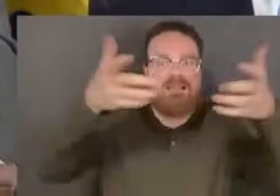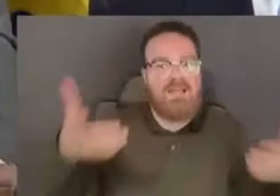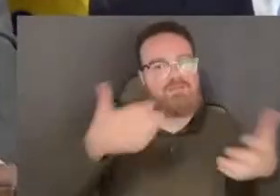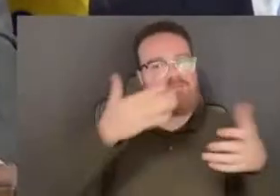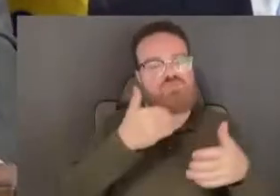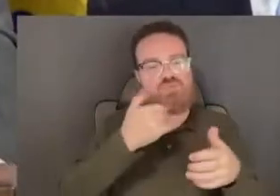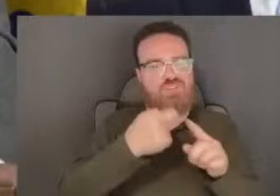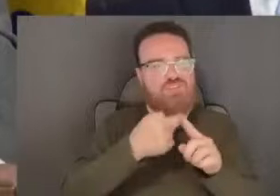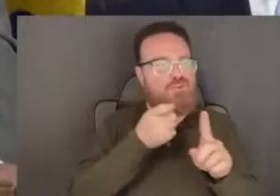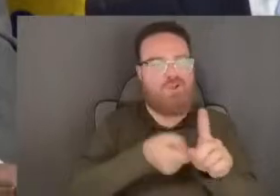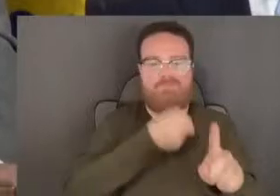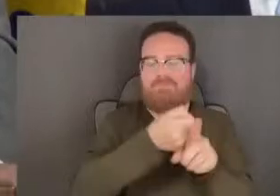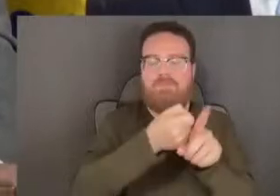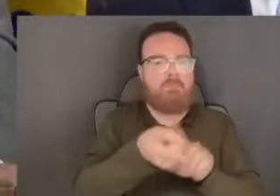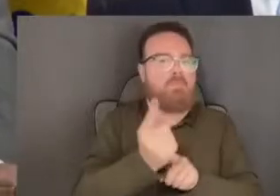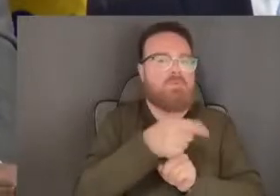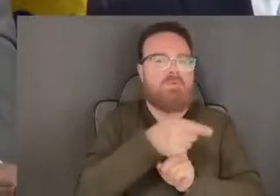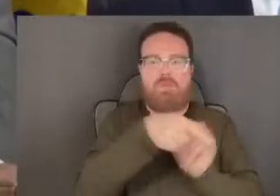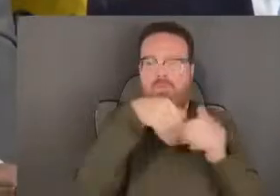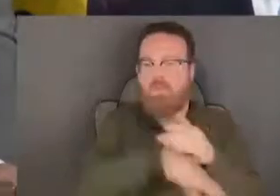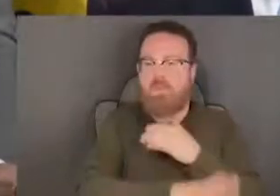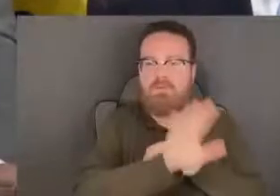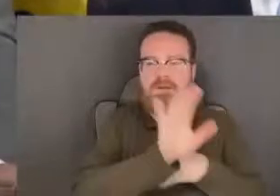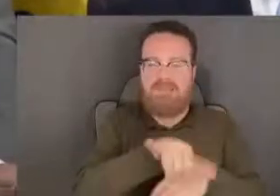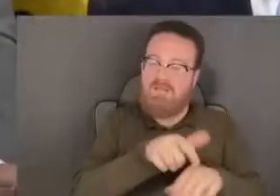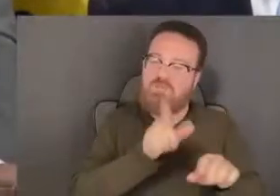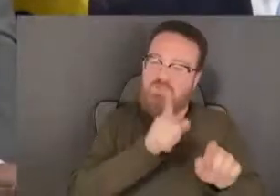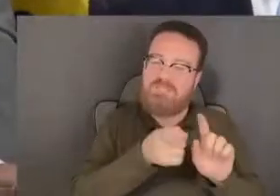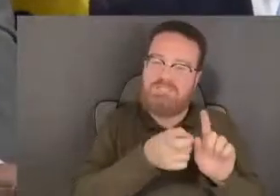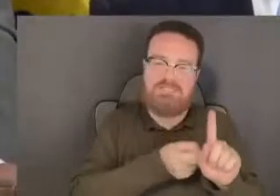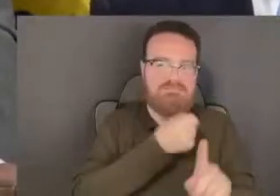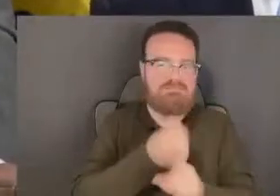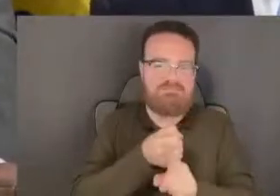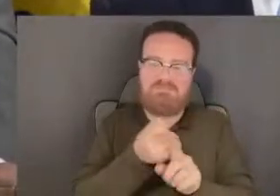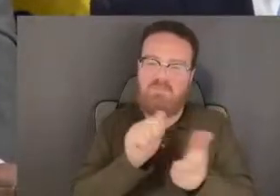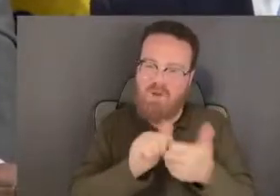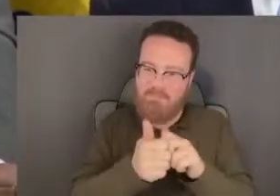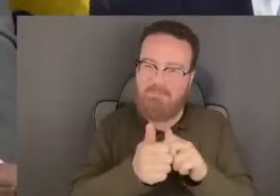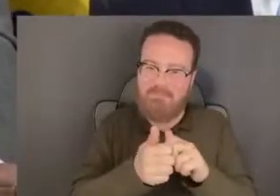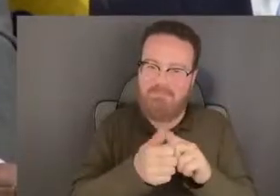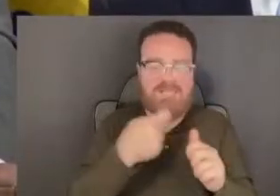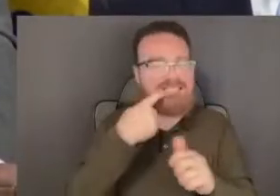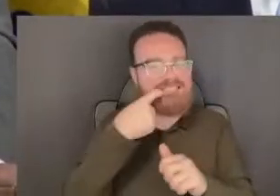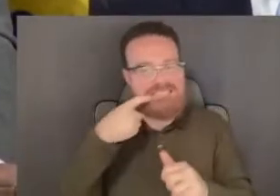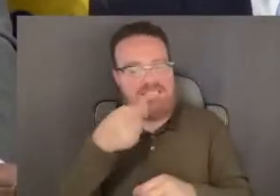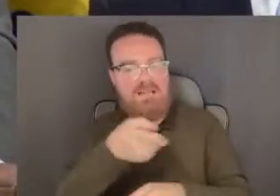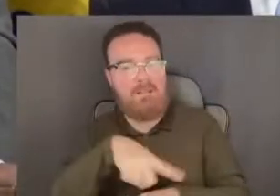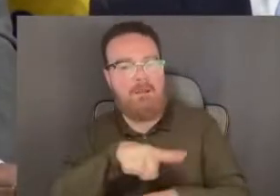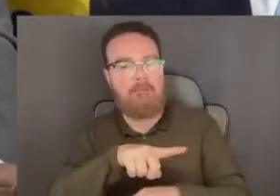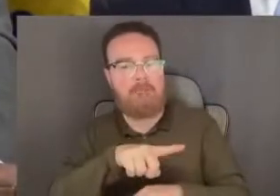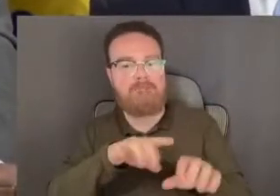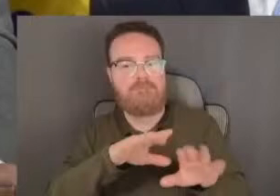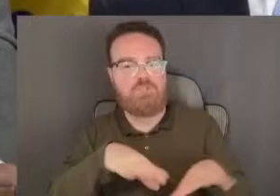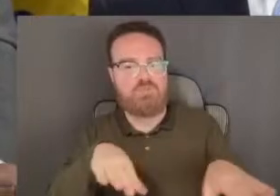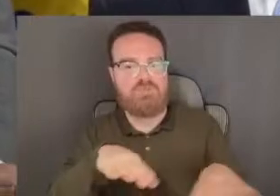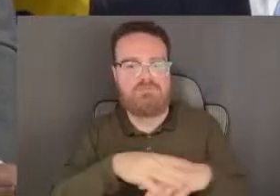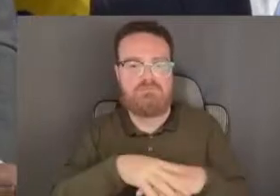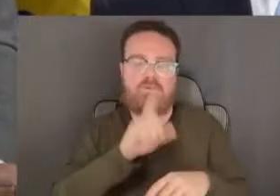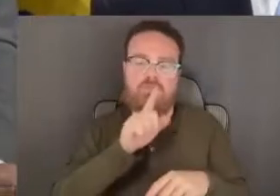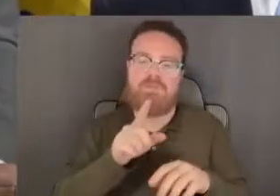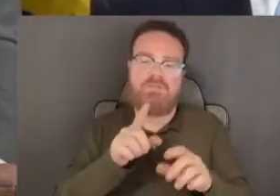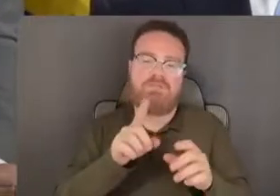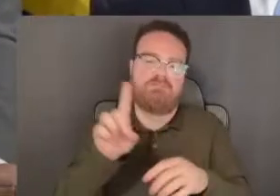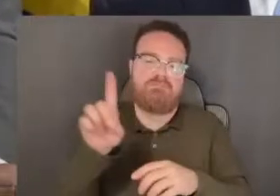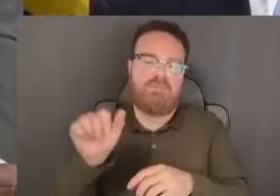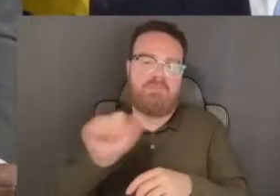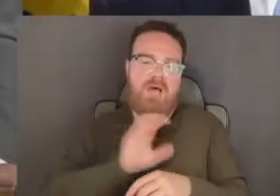it's addicting them, and it's changing their taste buds so that they crave it. And it's disabling our population. So for